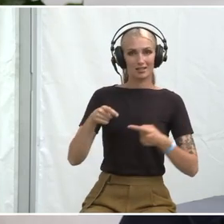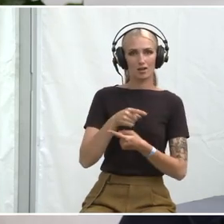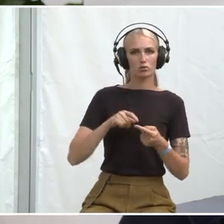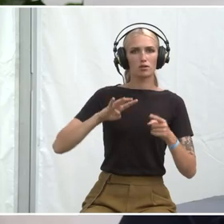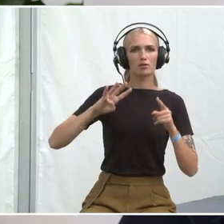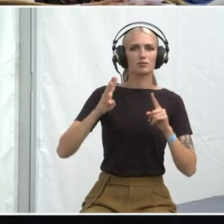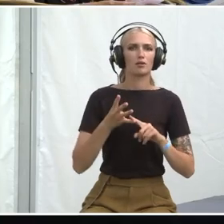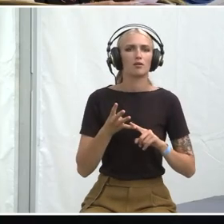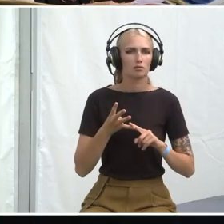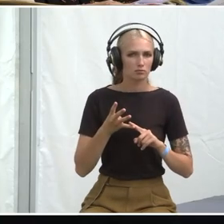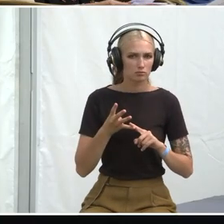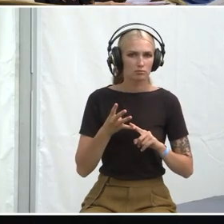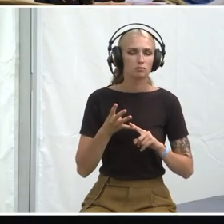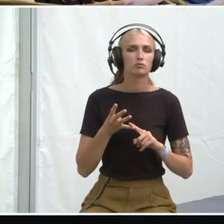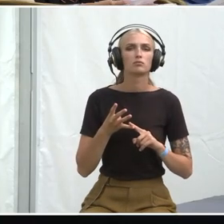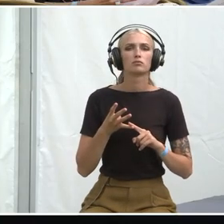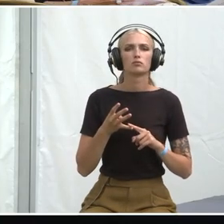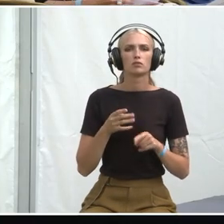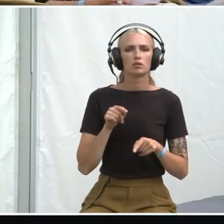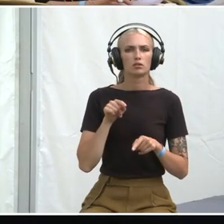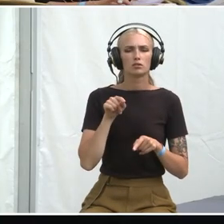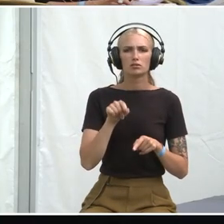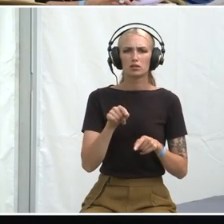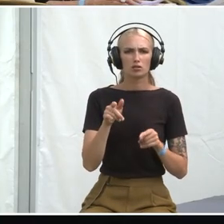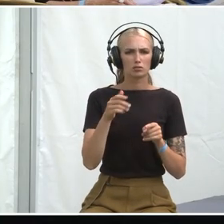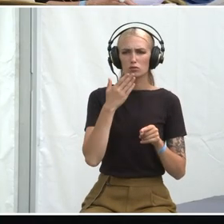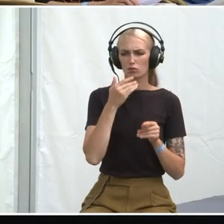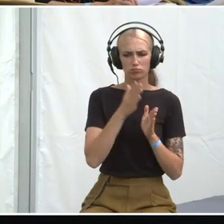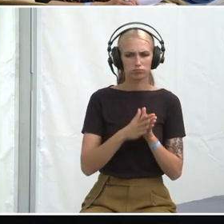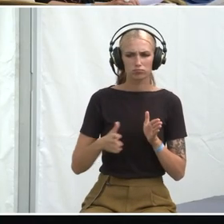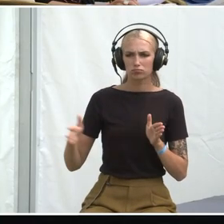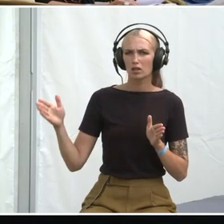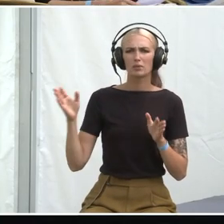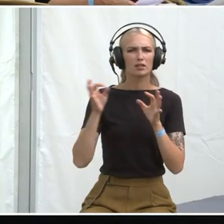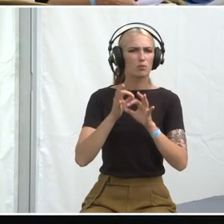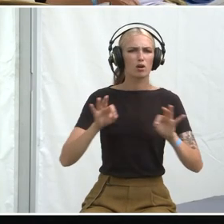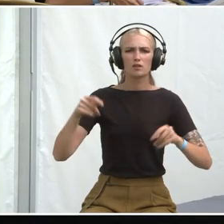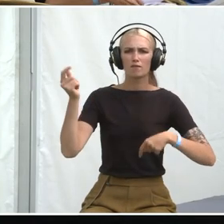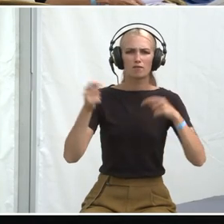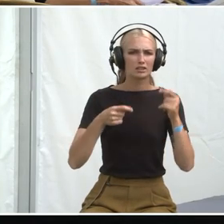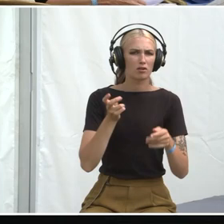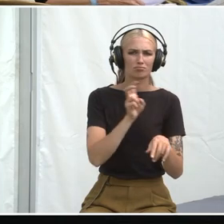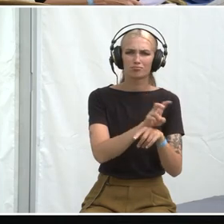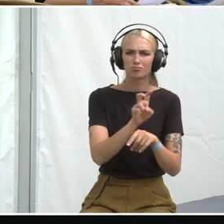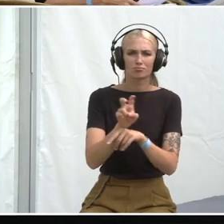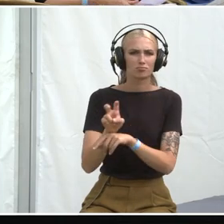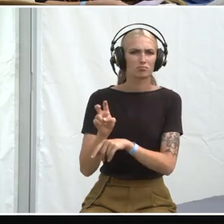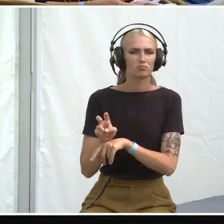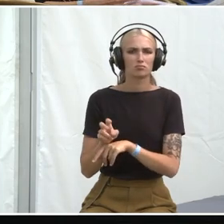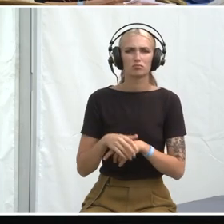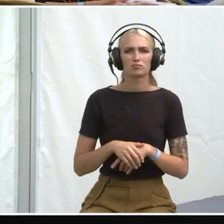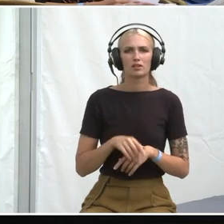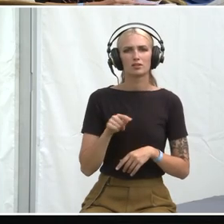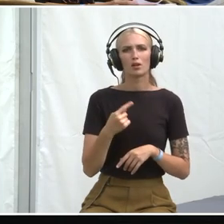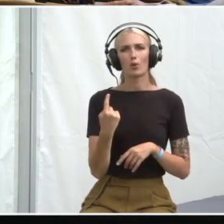on this issue that's taking place throughout the season of democracy festivals. It's a loneliness debate relay, as we